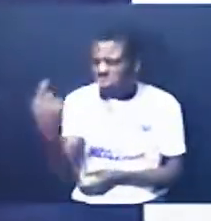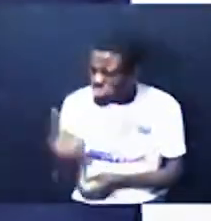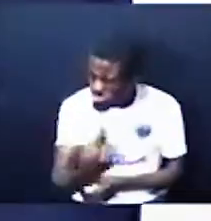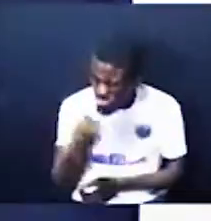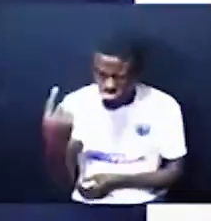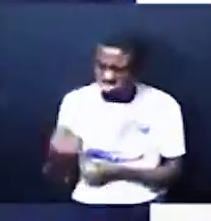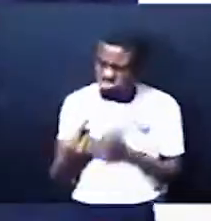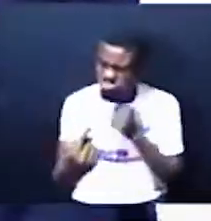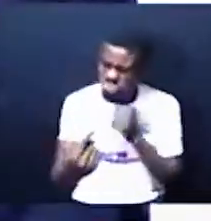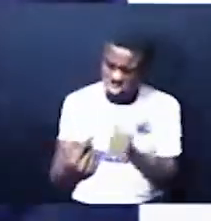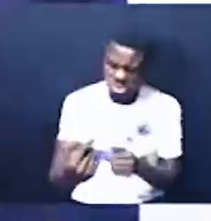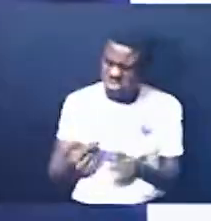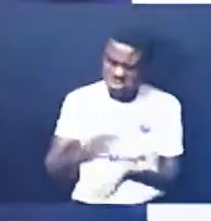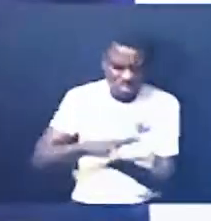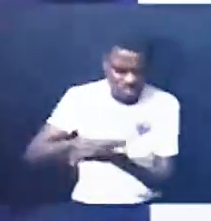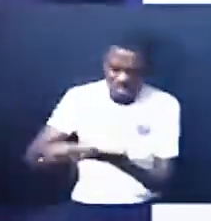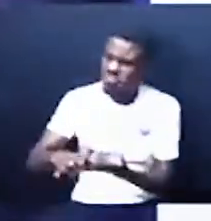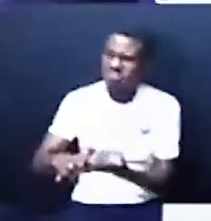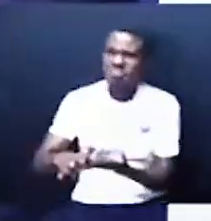unclean. And,